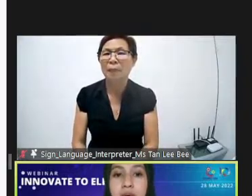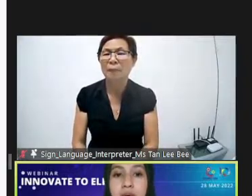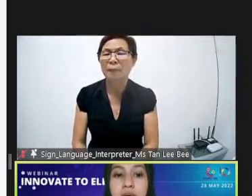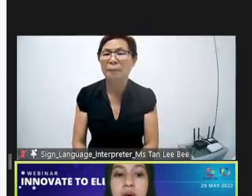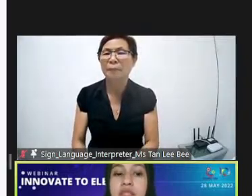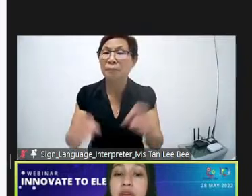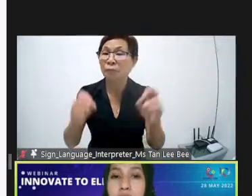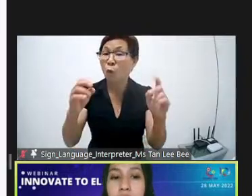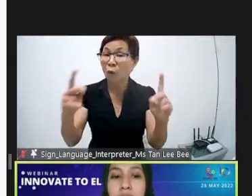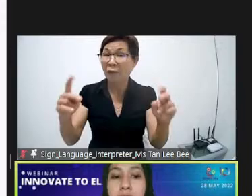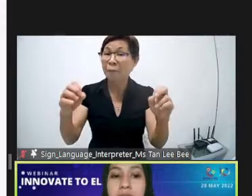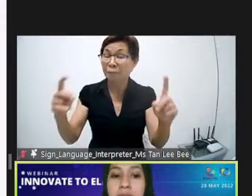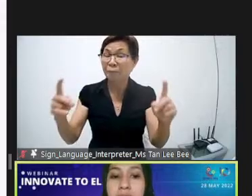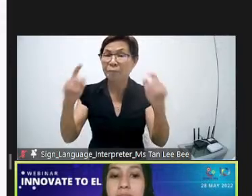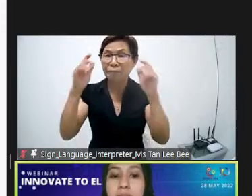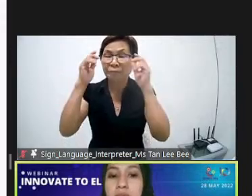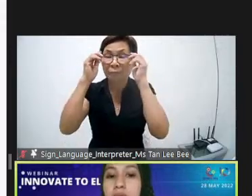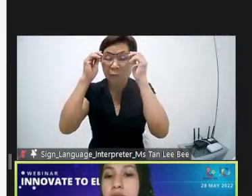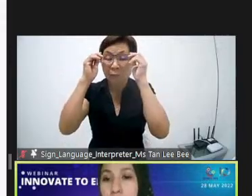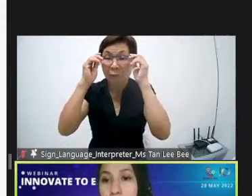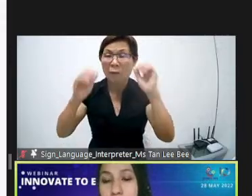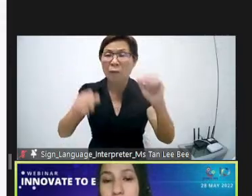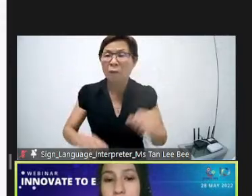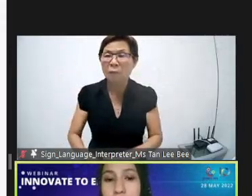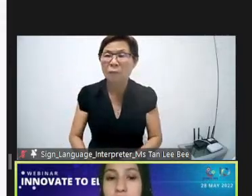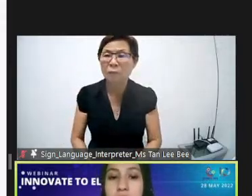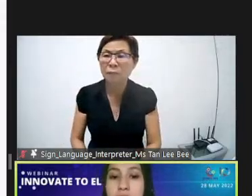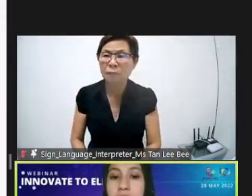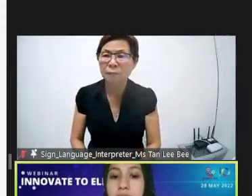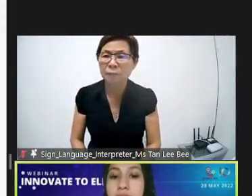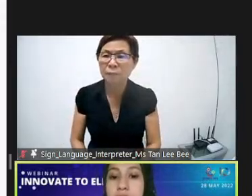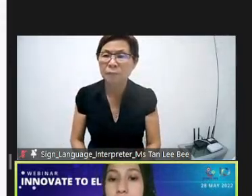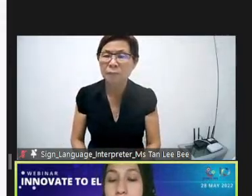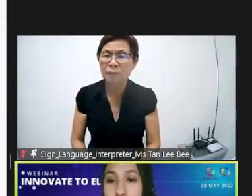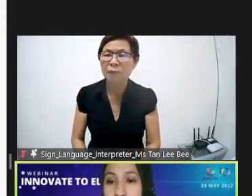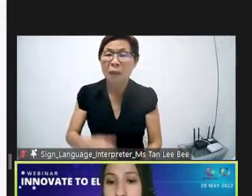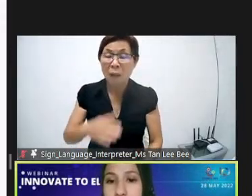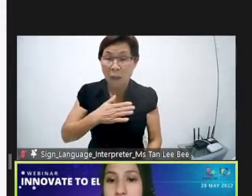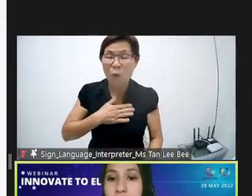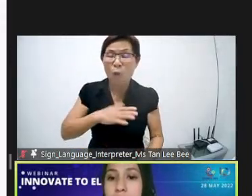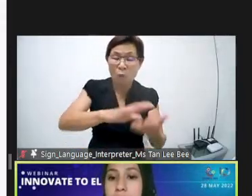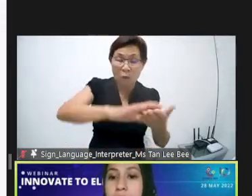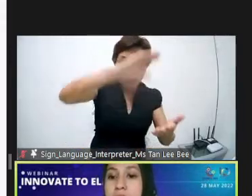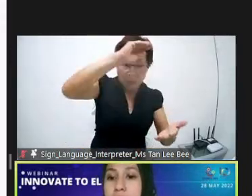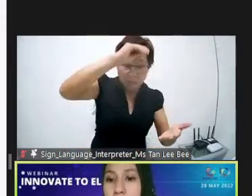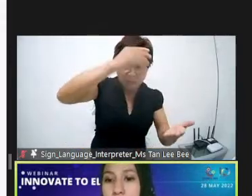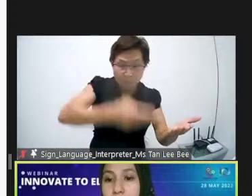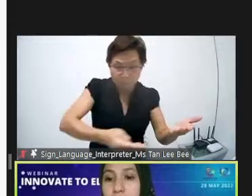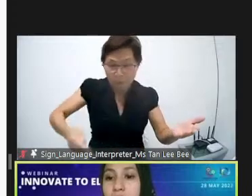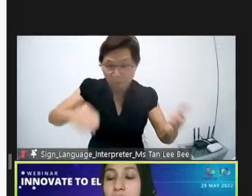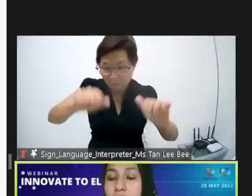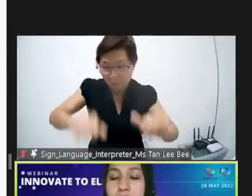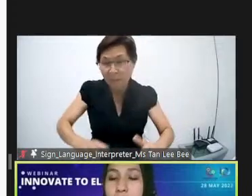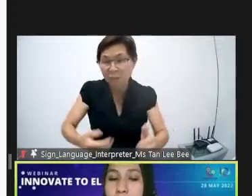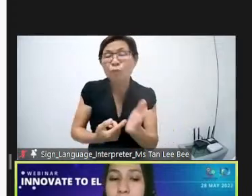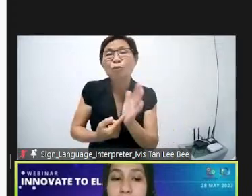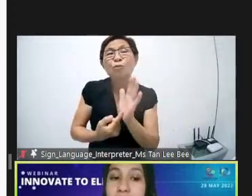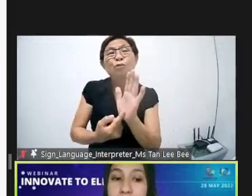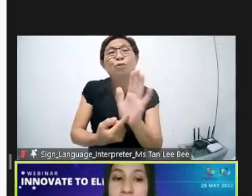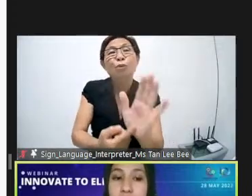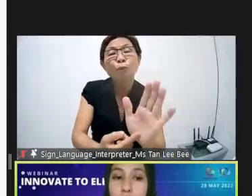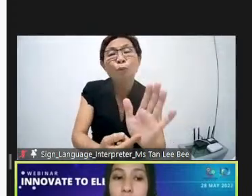Okay, therefore, it can be concluded that all learning materials can be presented in